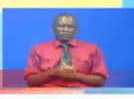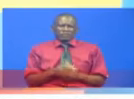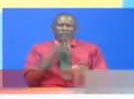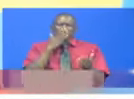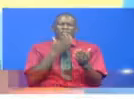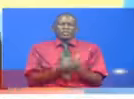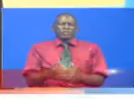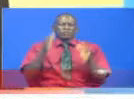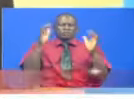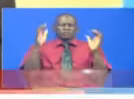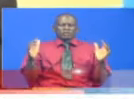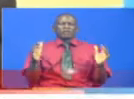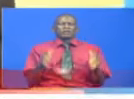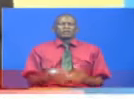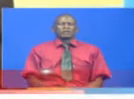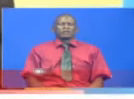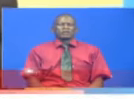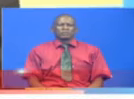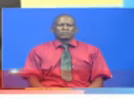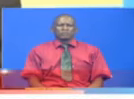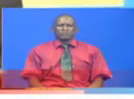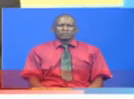Asanteni sana.